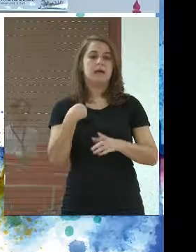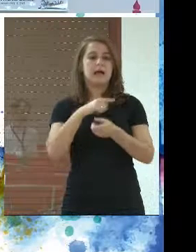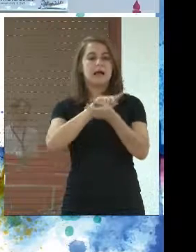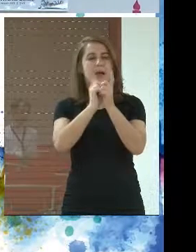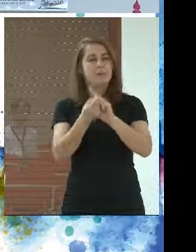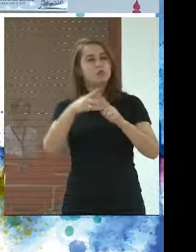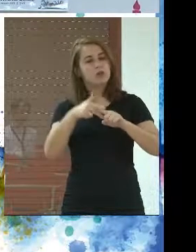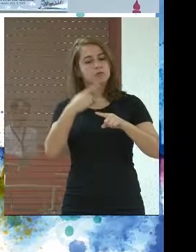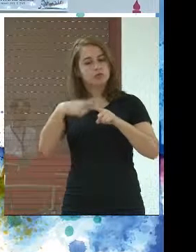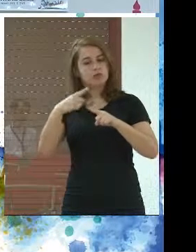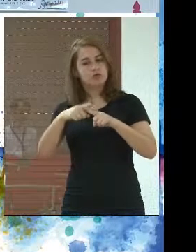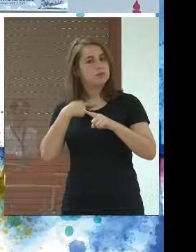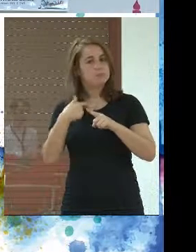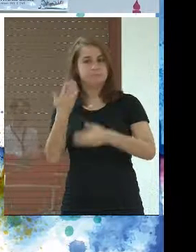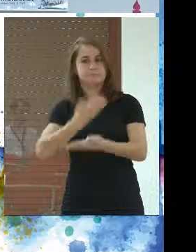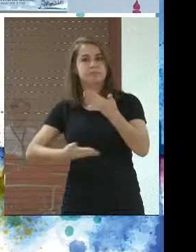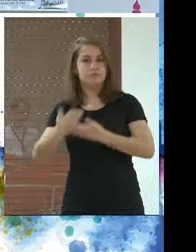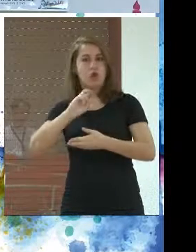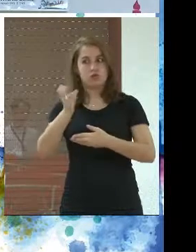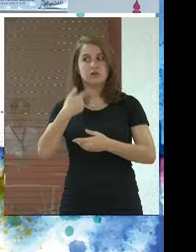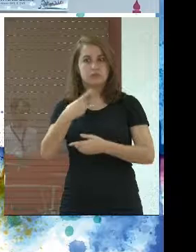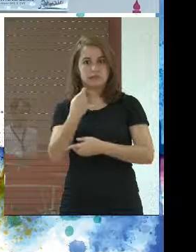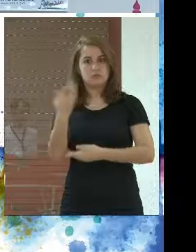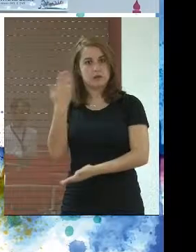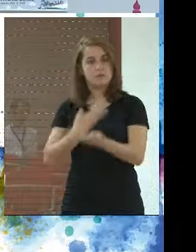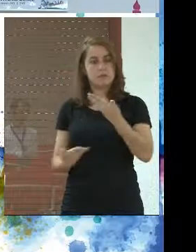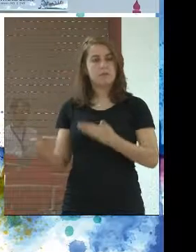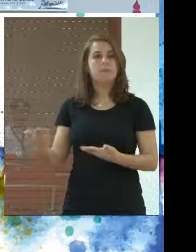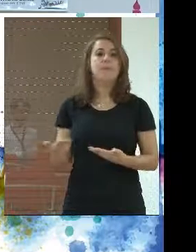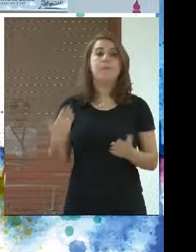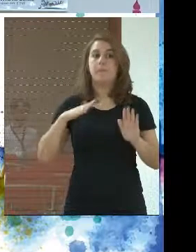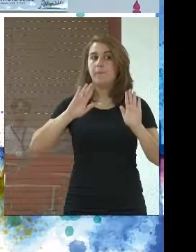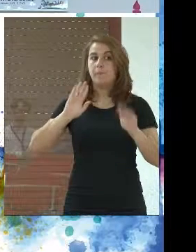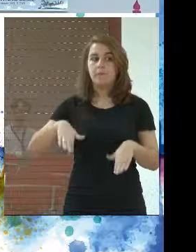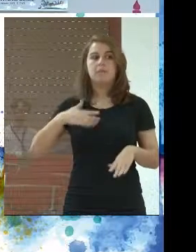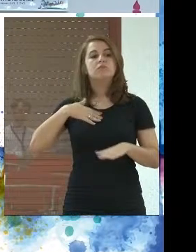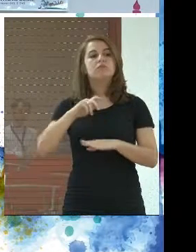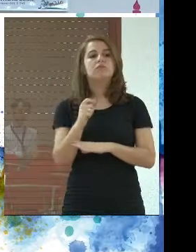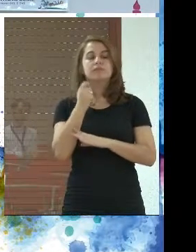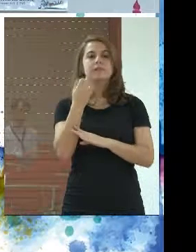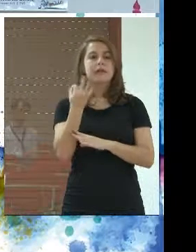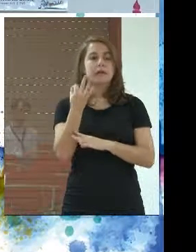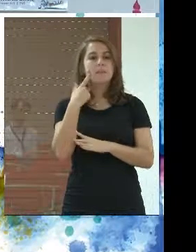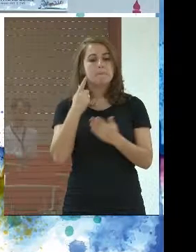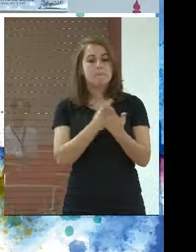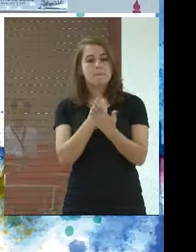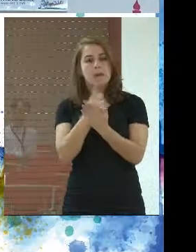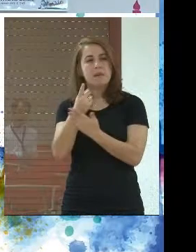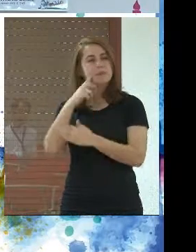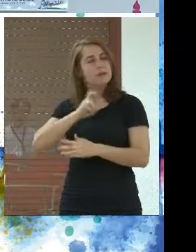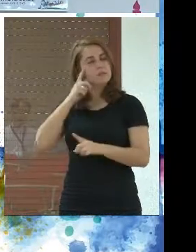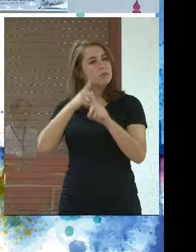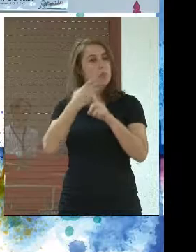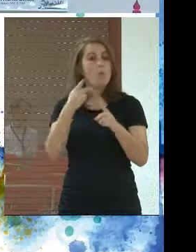We have customized it. We've changed some of the standard tools by others that